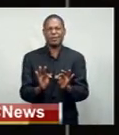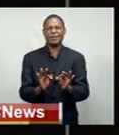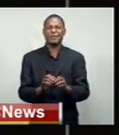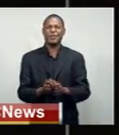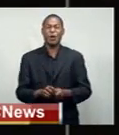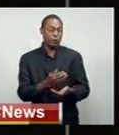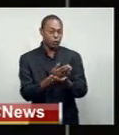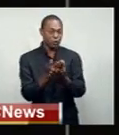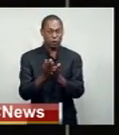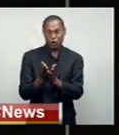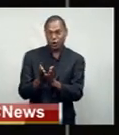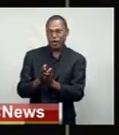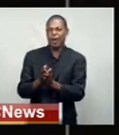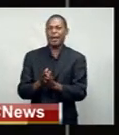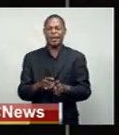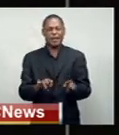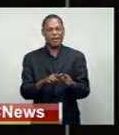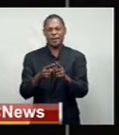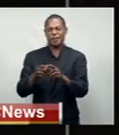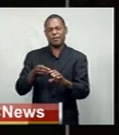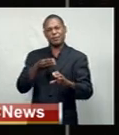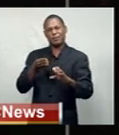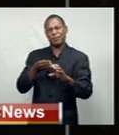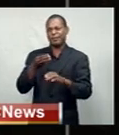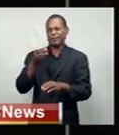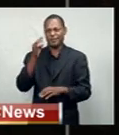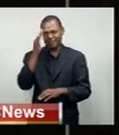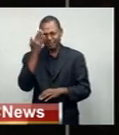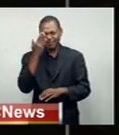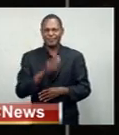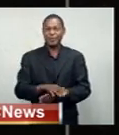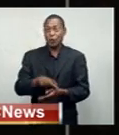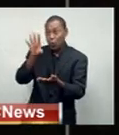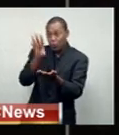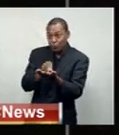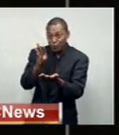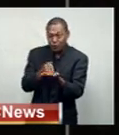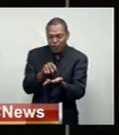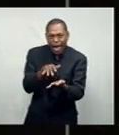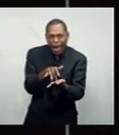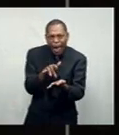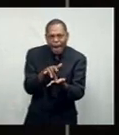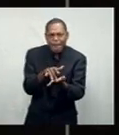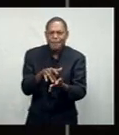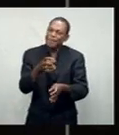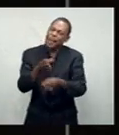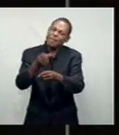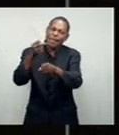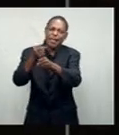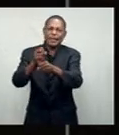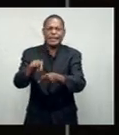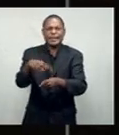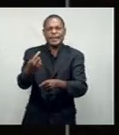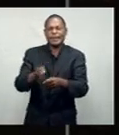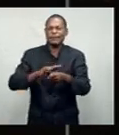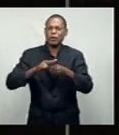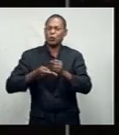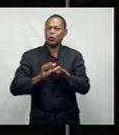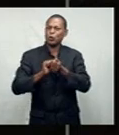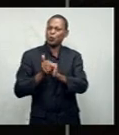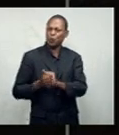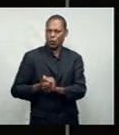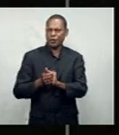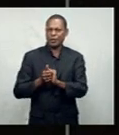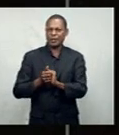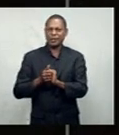fbcnews@fbc.com.fj or share it with us via our various social media accounts. You can also download the FBC app to keep updated with the very latest in news, sports, and listen